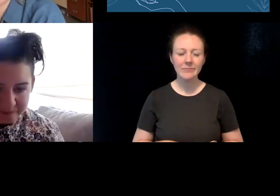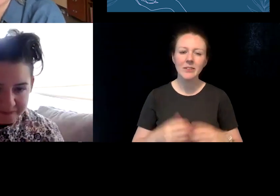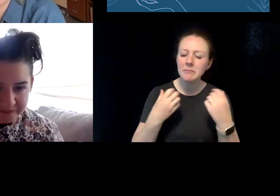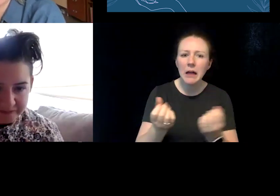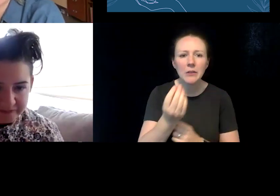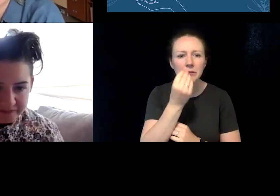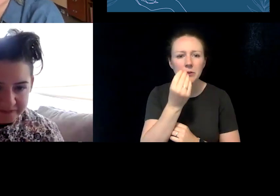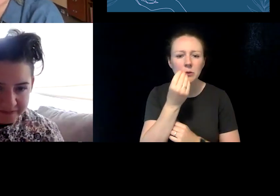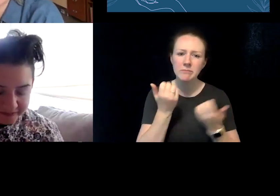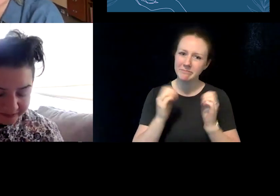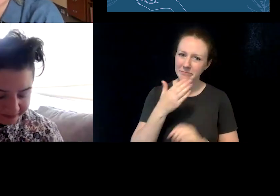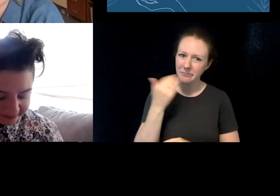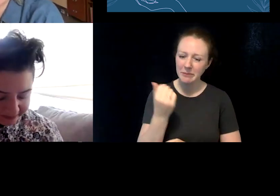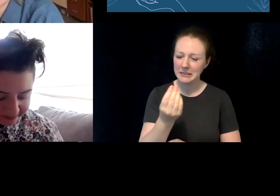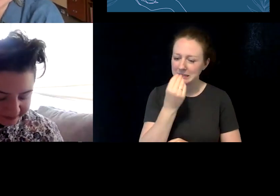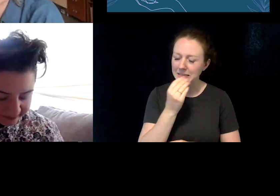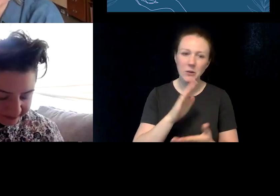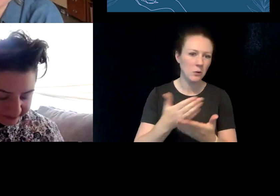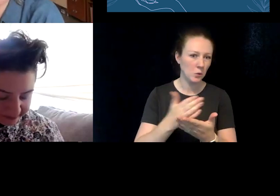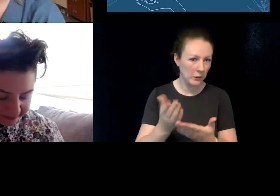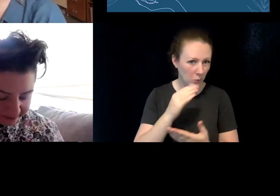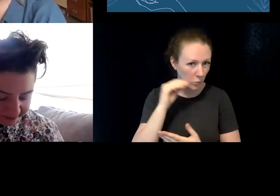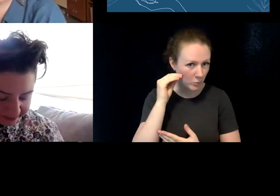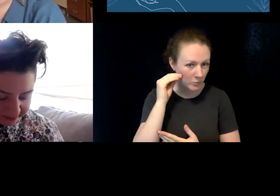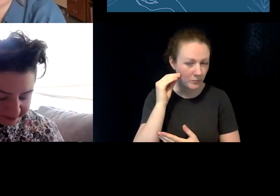eat good food when you can. I cook.